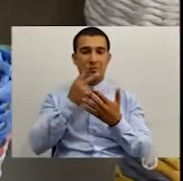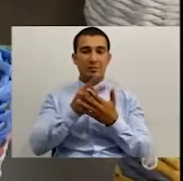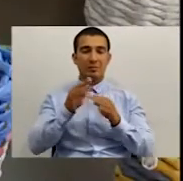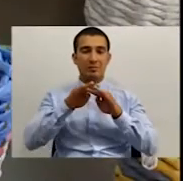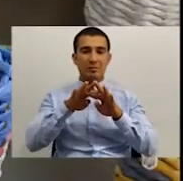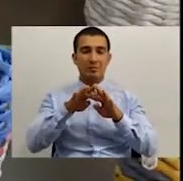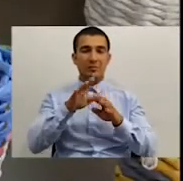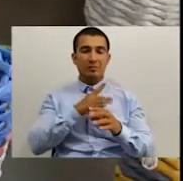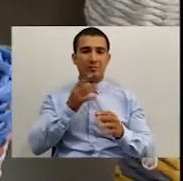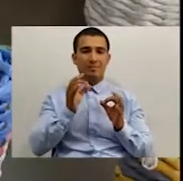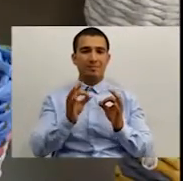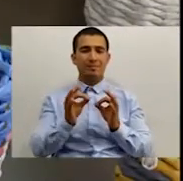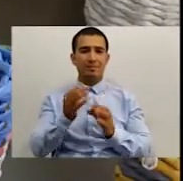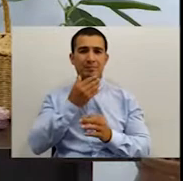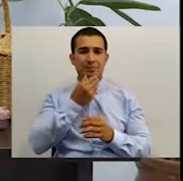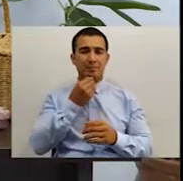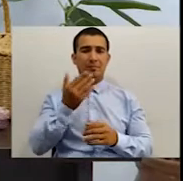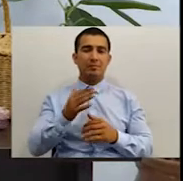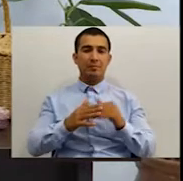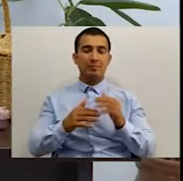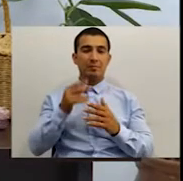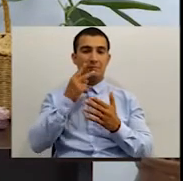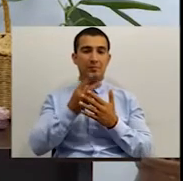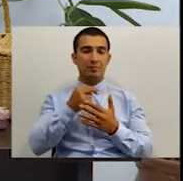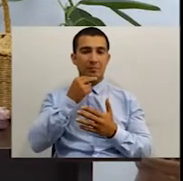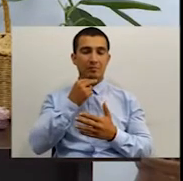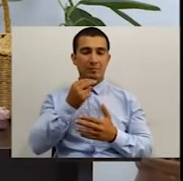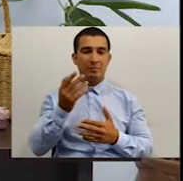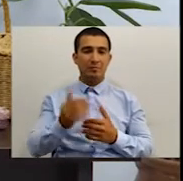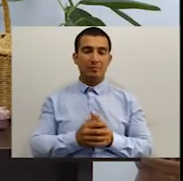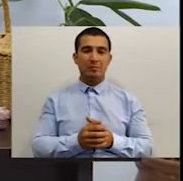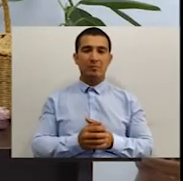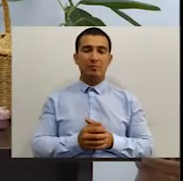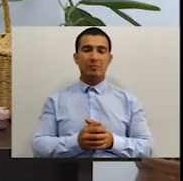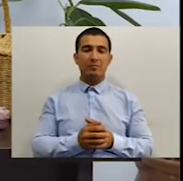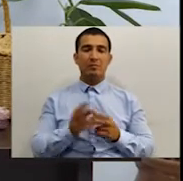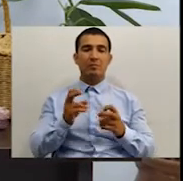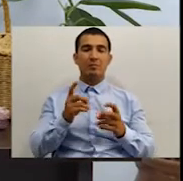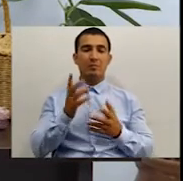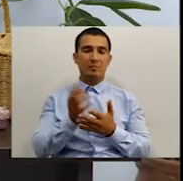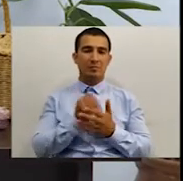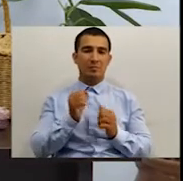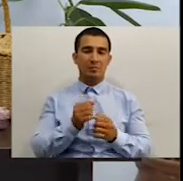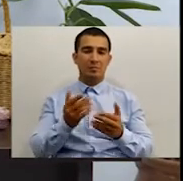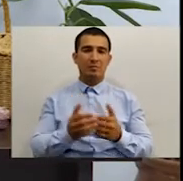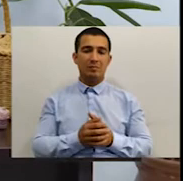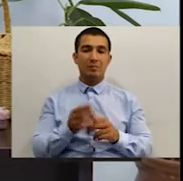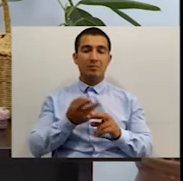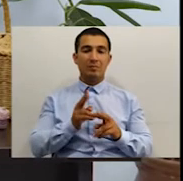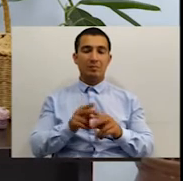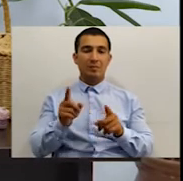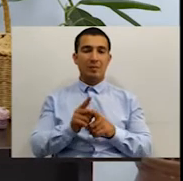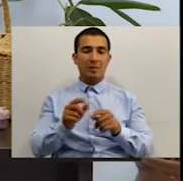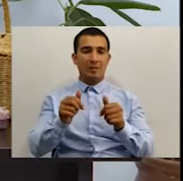Mana to'qib oldim tegini. Endi bitta qolib topib olamiz. Xohlagan narsa bo'lishi mumkin. Shu